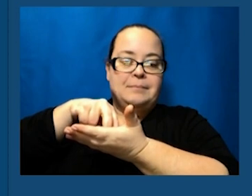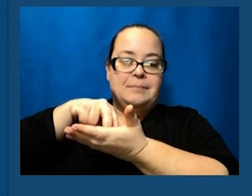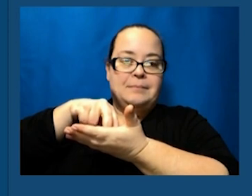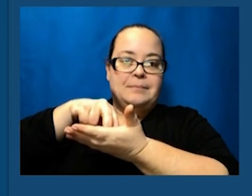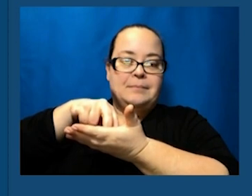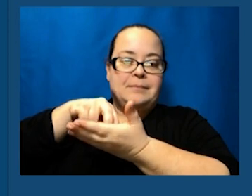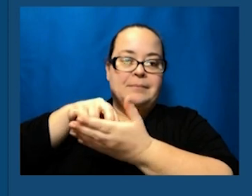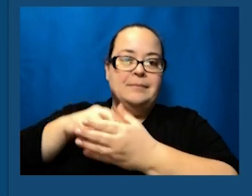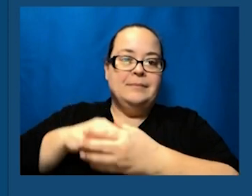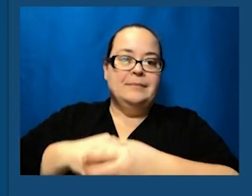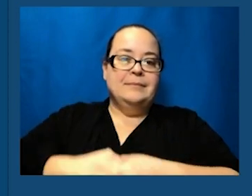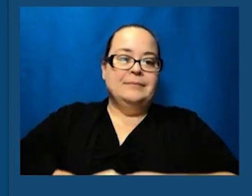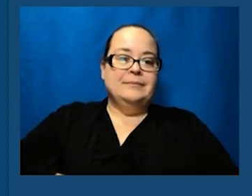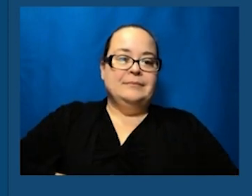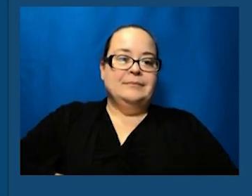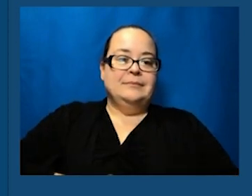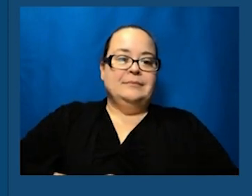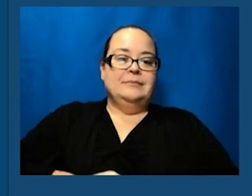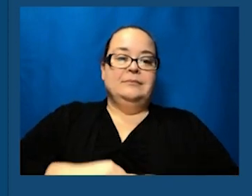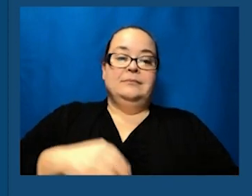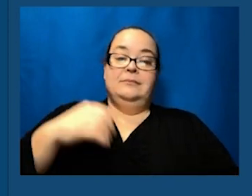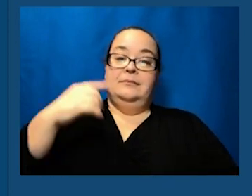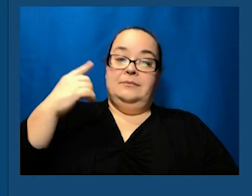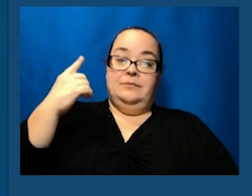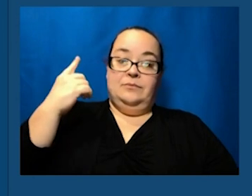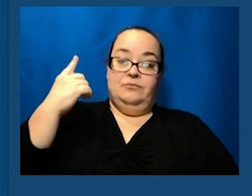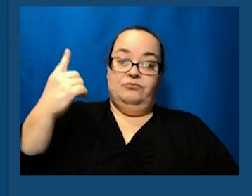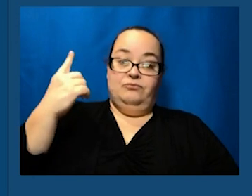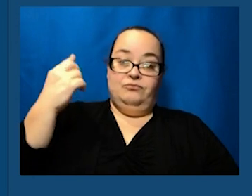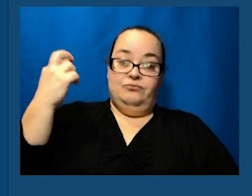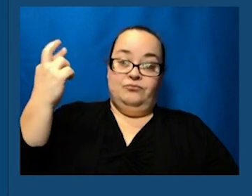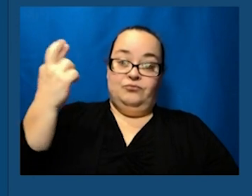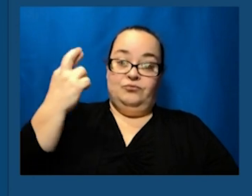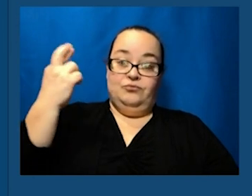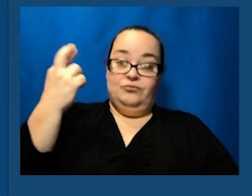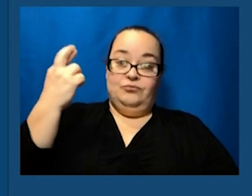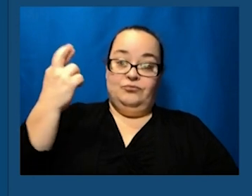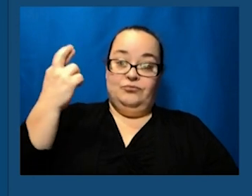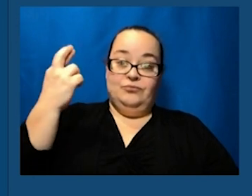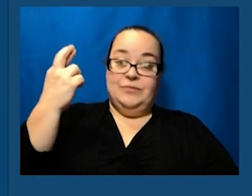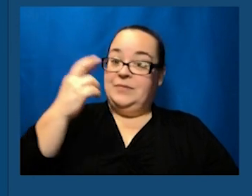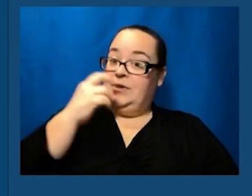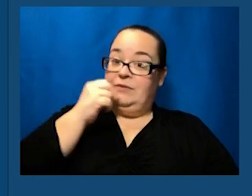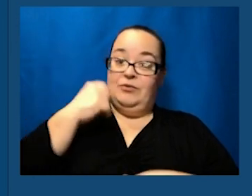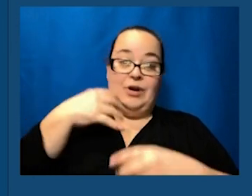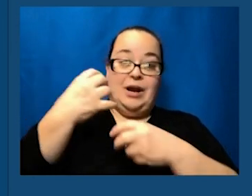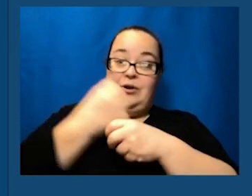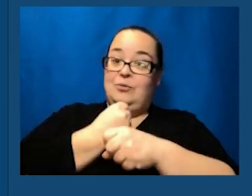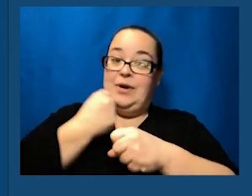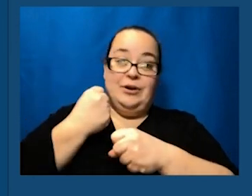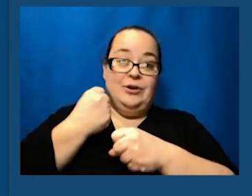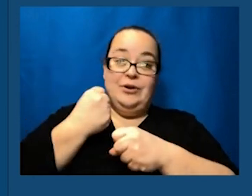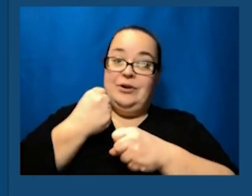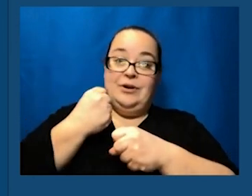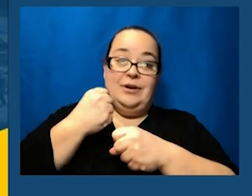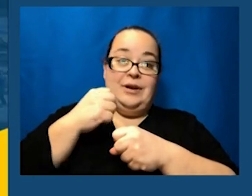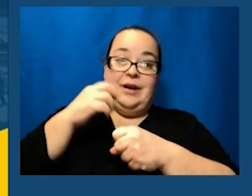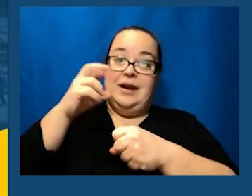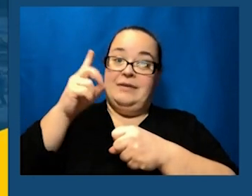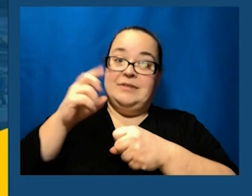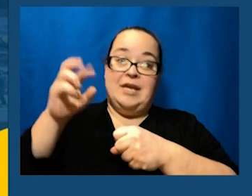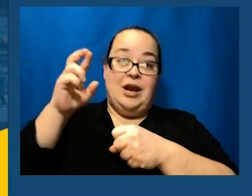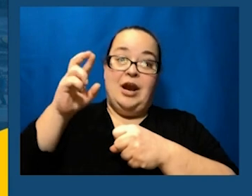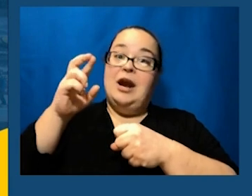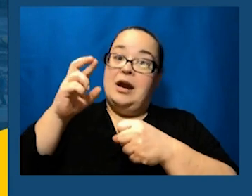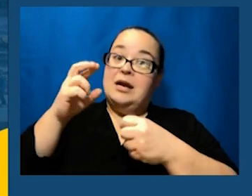So one of the reasons you want to do this, if you're not a winner of a DIRI or a New York Forward, is that this is what you have to do to be eligible. So I